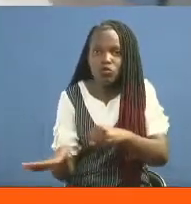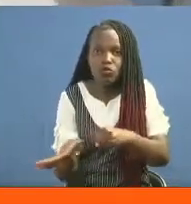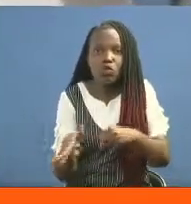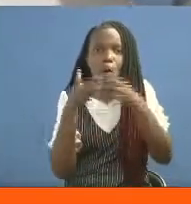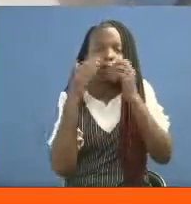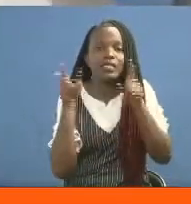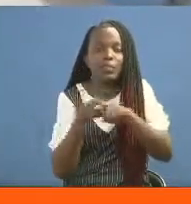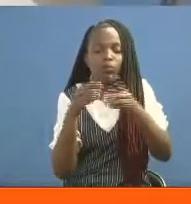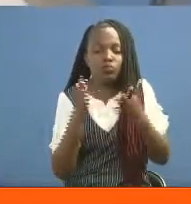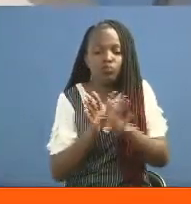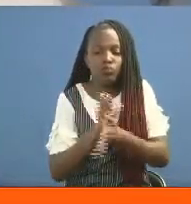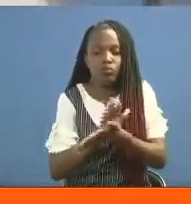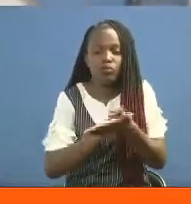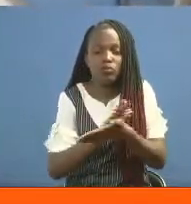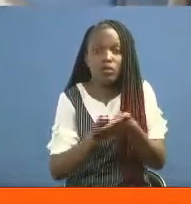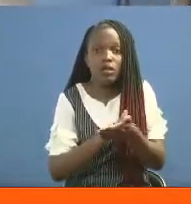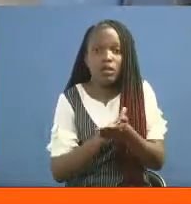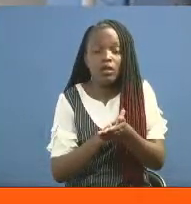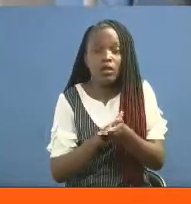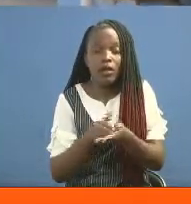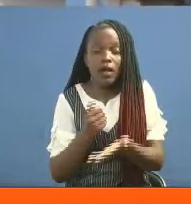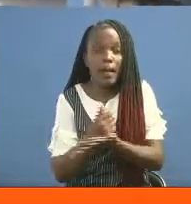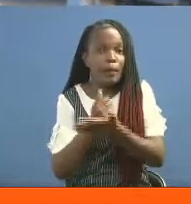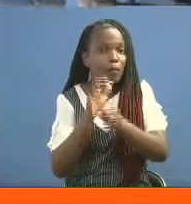hata vyeyuzi katika mitaaduni zita saidia pakubo.